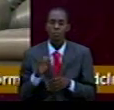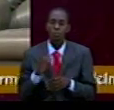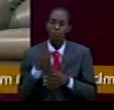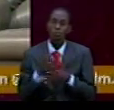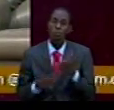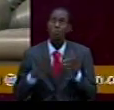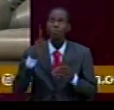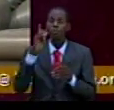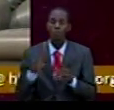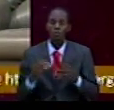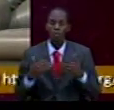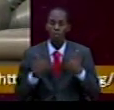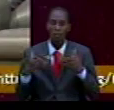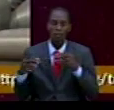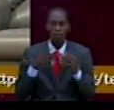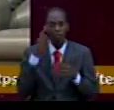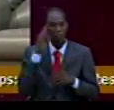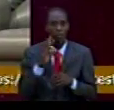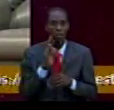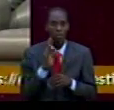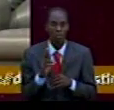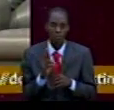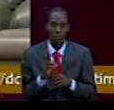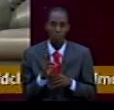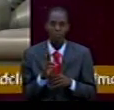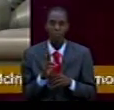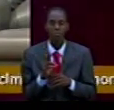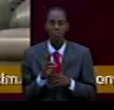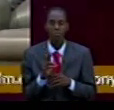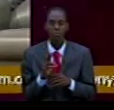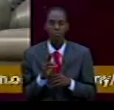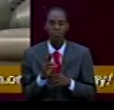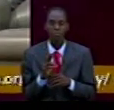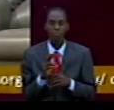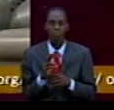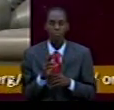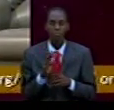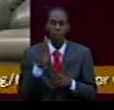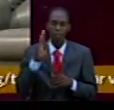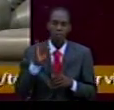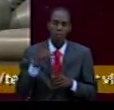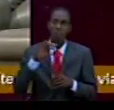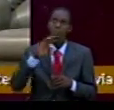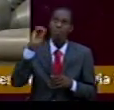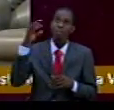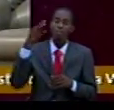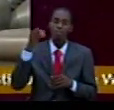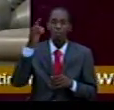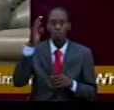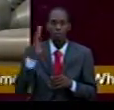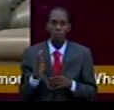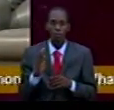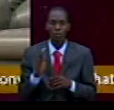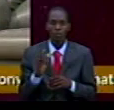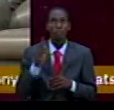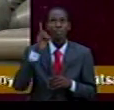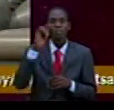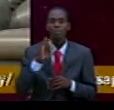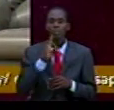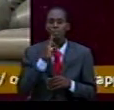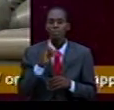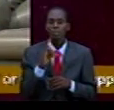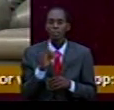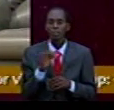me is what I want to testify now by the grace of God. God is a very great for to